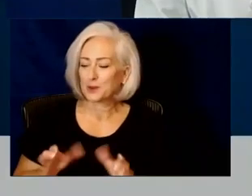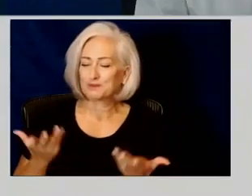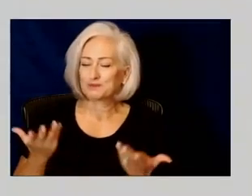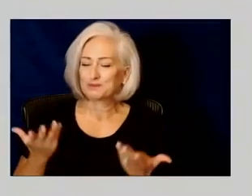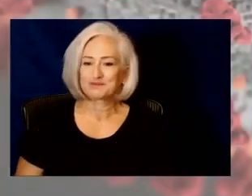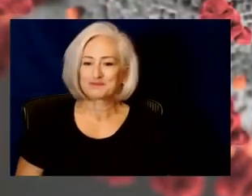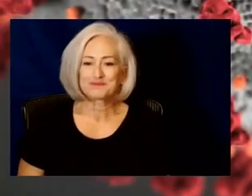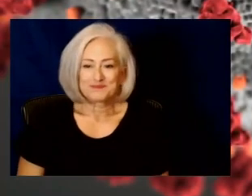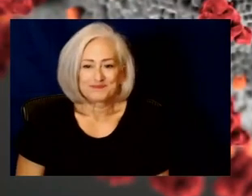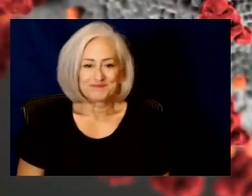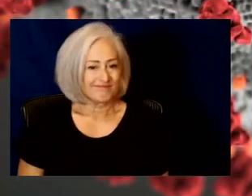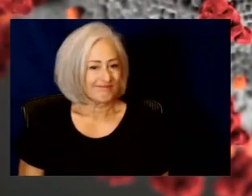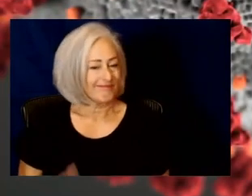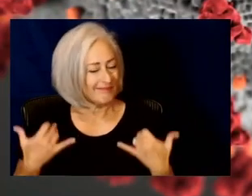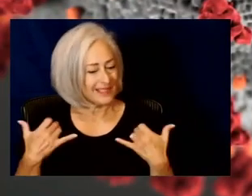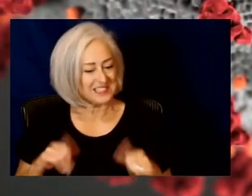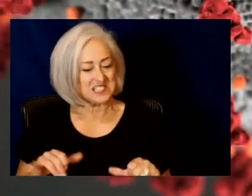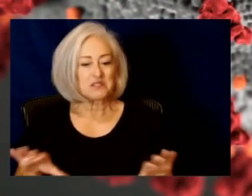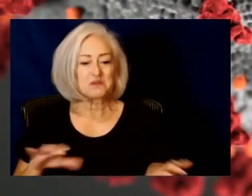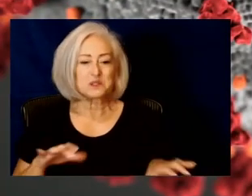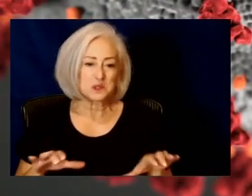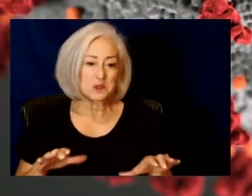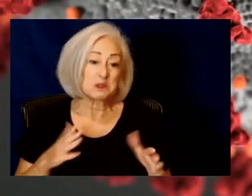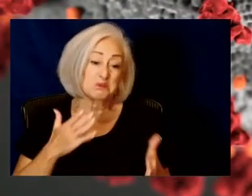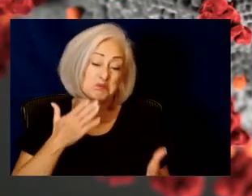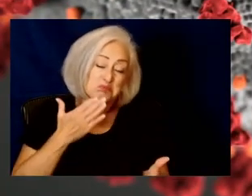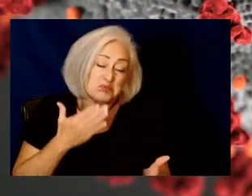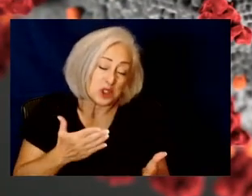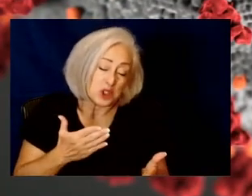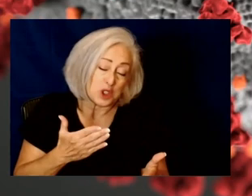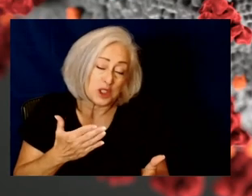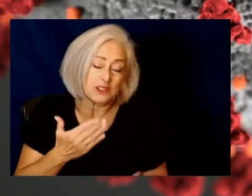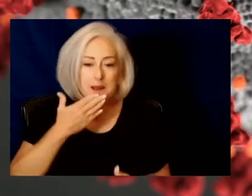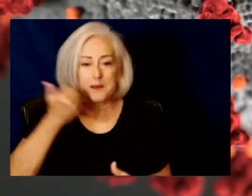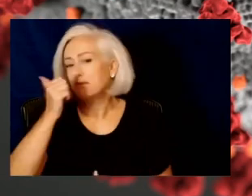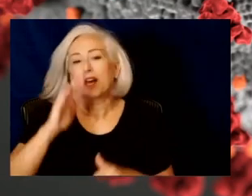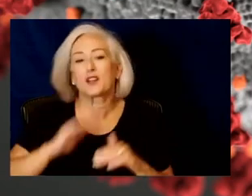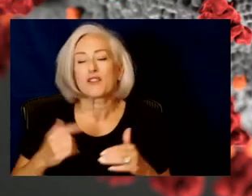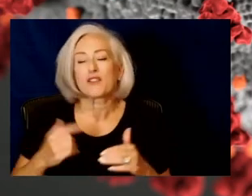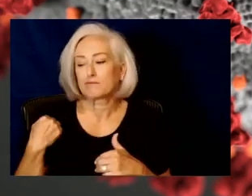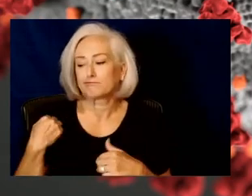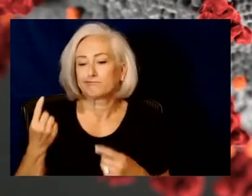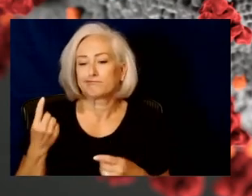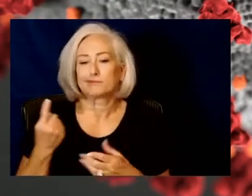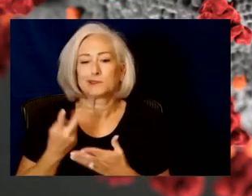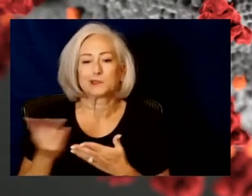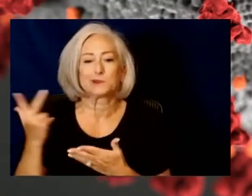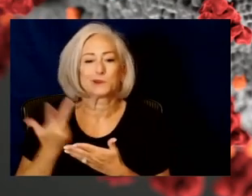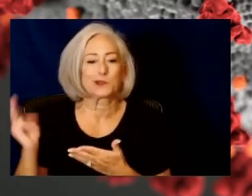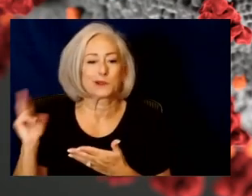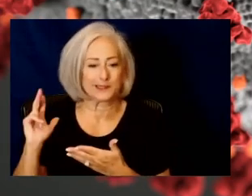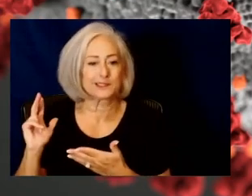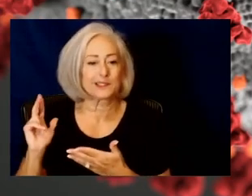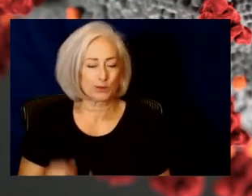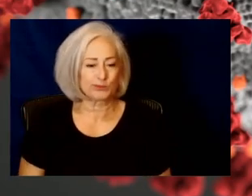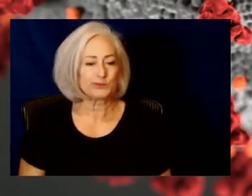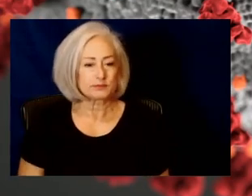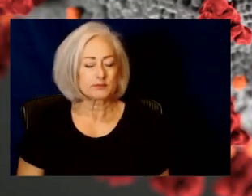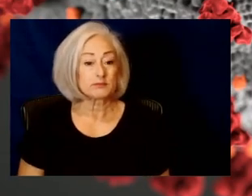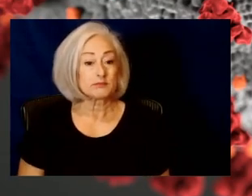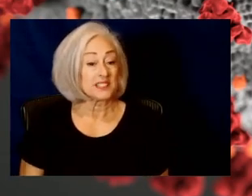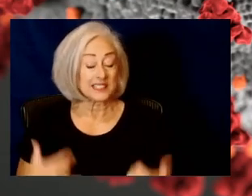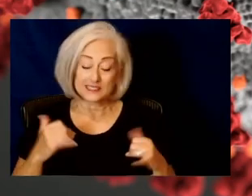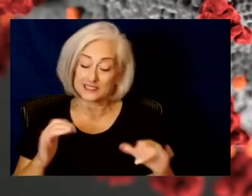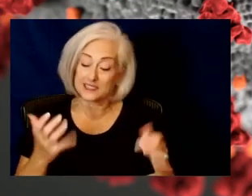think we're still doing good, better than the last couple weeks. Certainly, we still have quite a few patients in